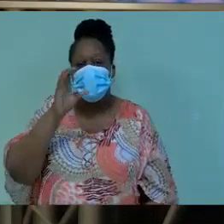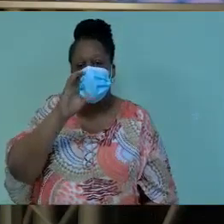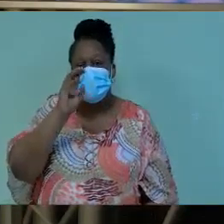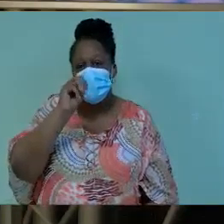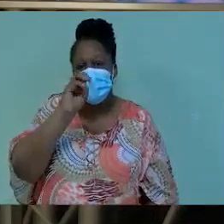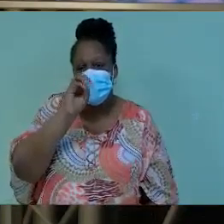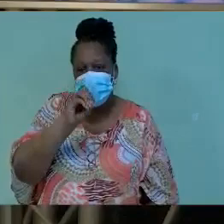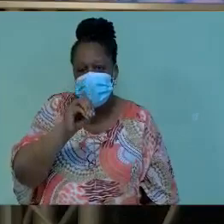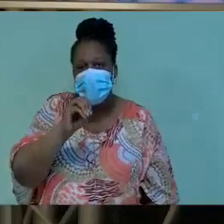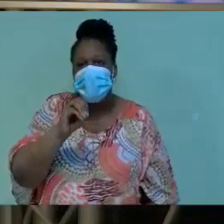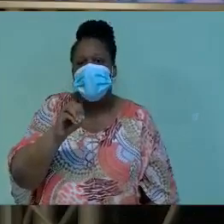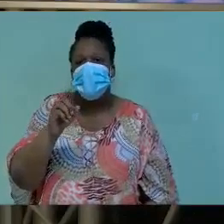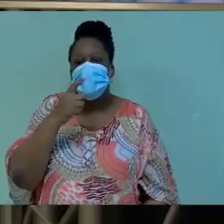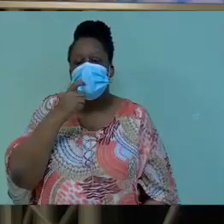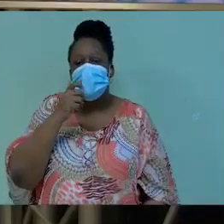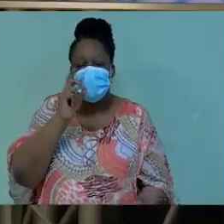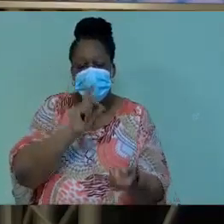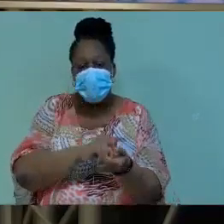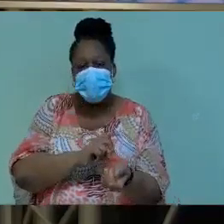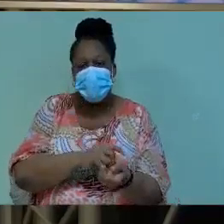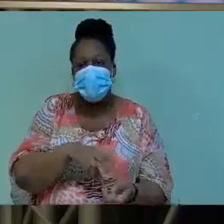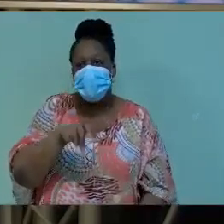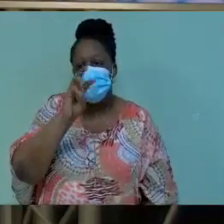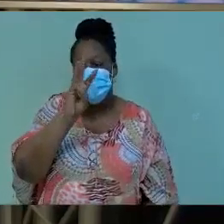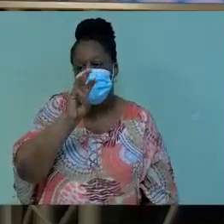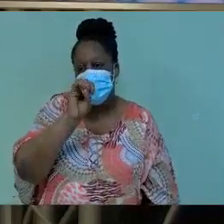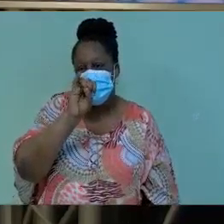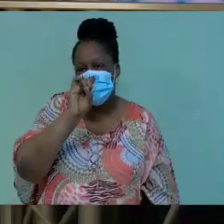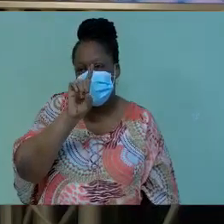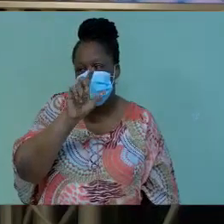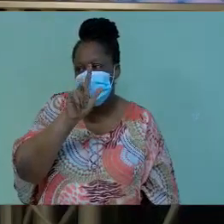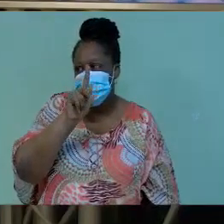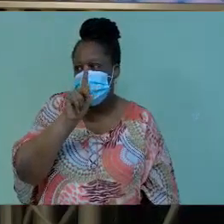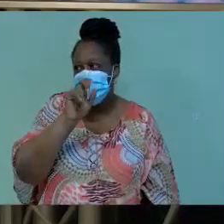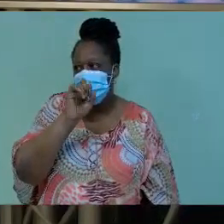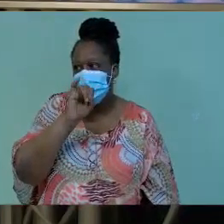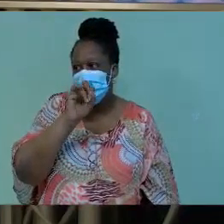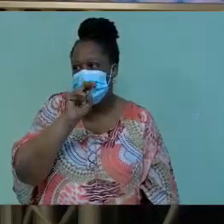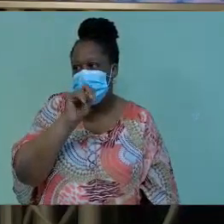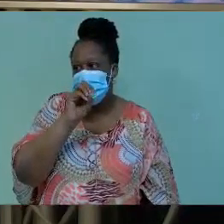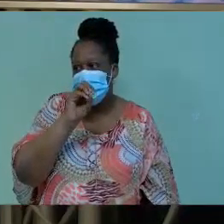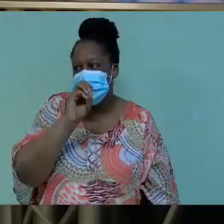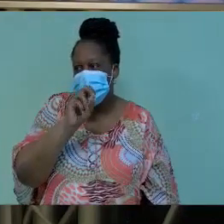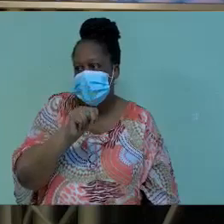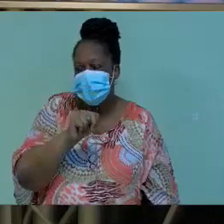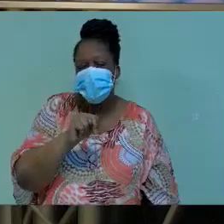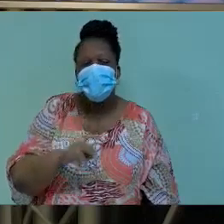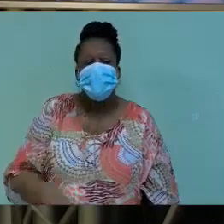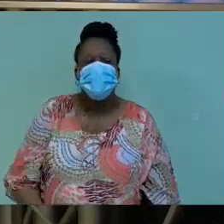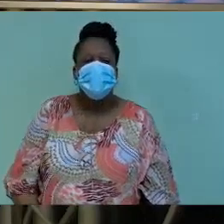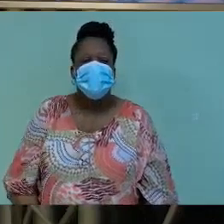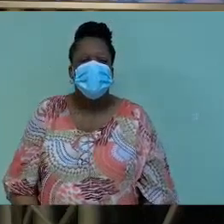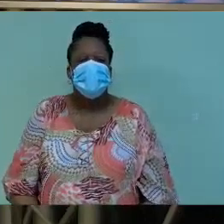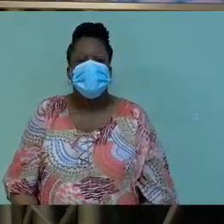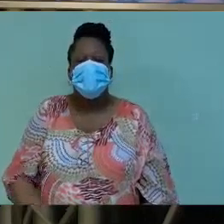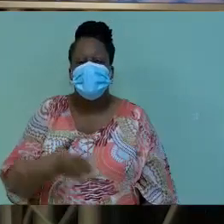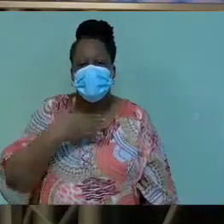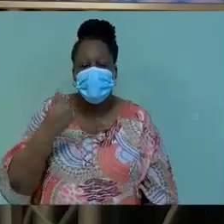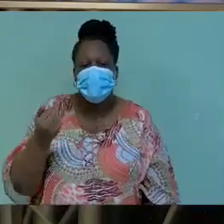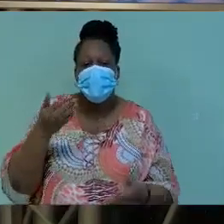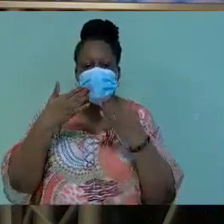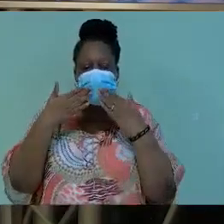Dr. Cameron Wilkinson, who opened the batting today. He came very prepared. And also,